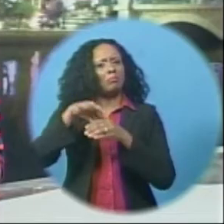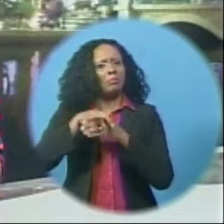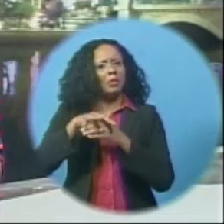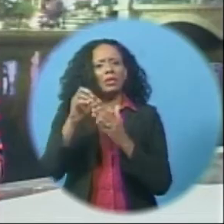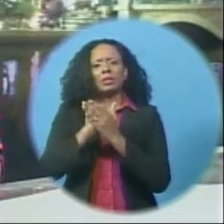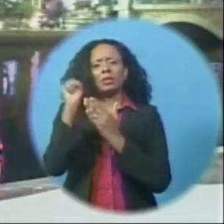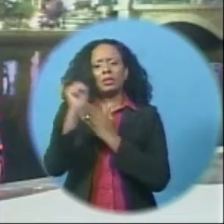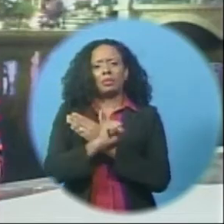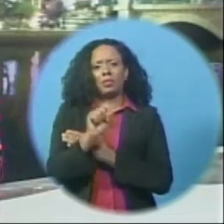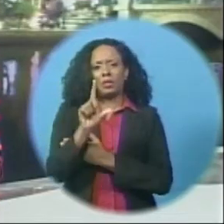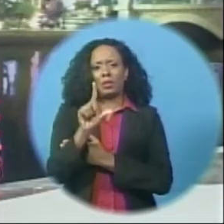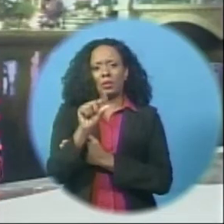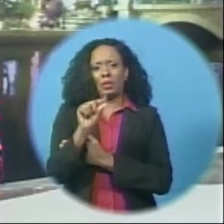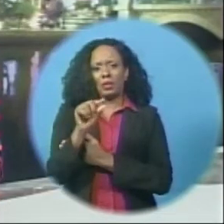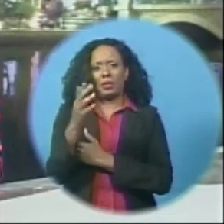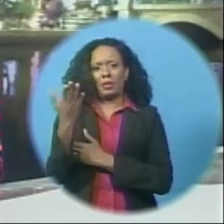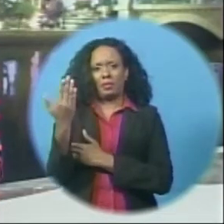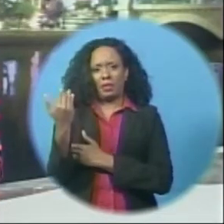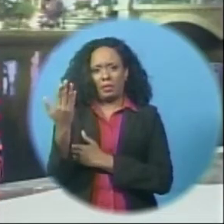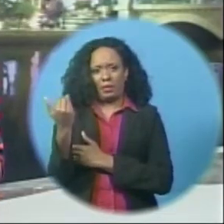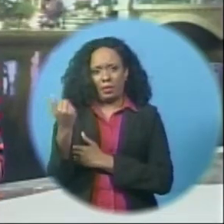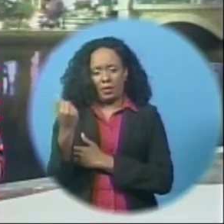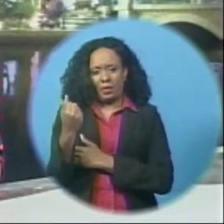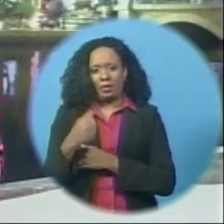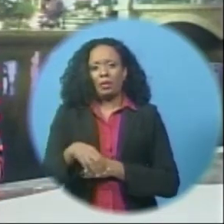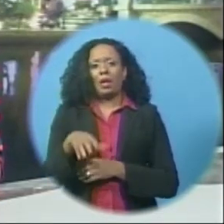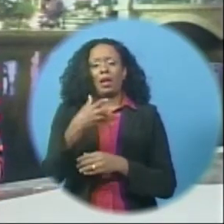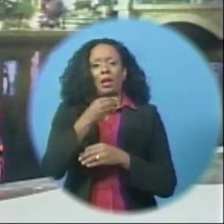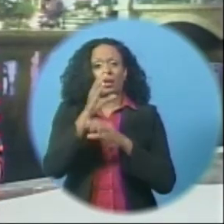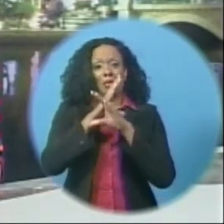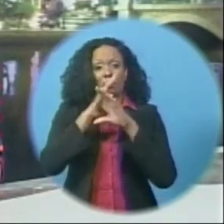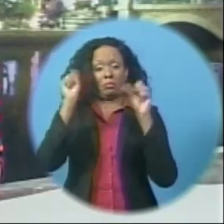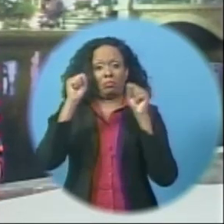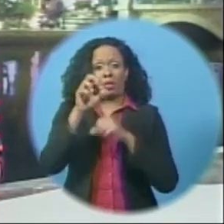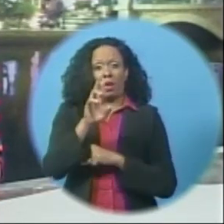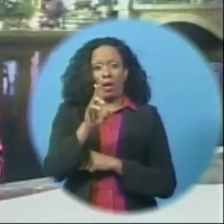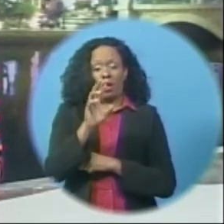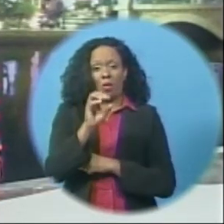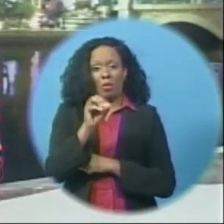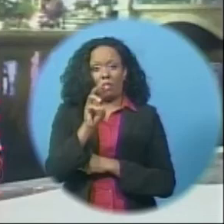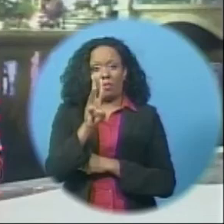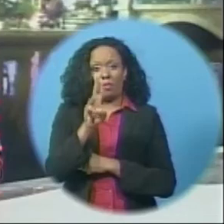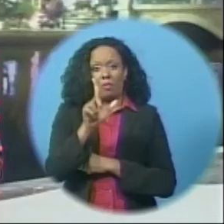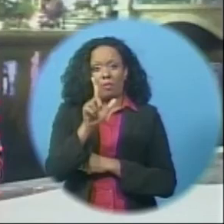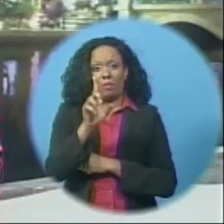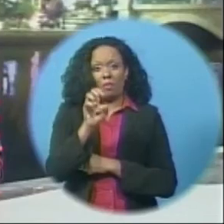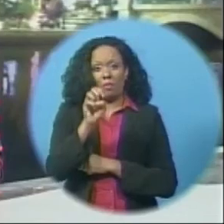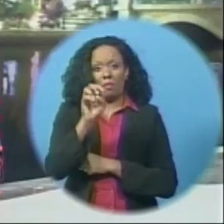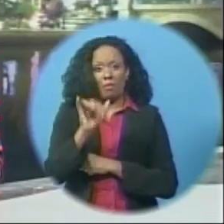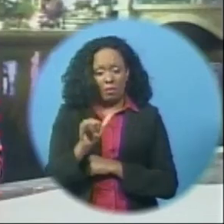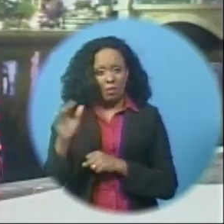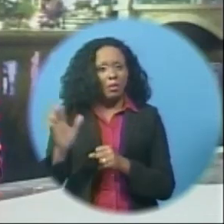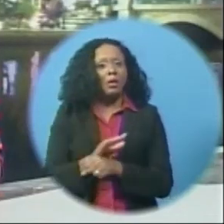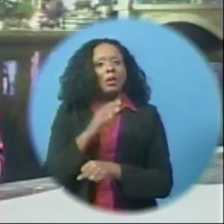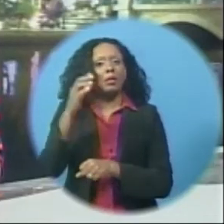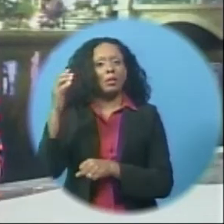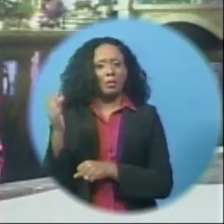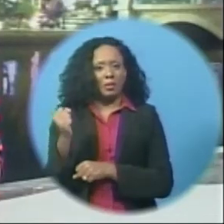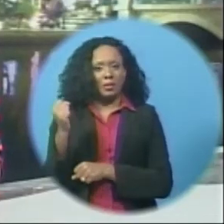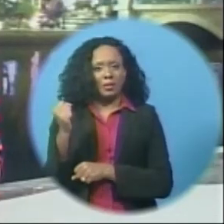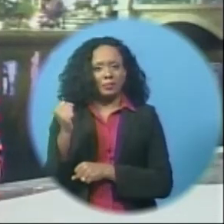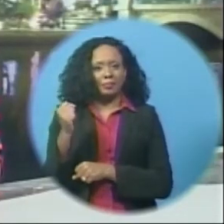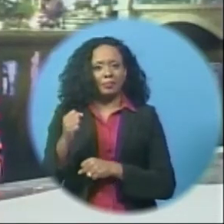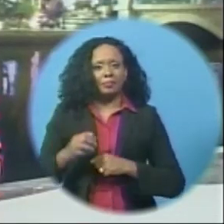Dr. Rowley led his People's National Movement to a 23-18 victory over the then ruling coalition